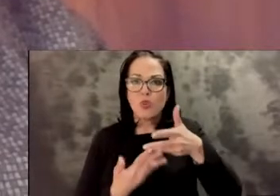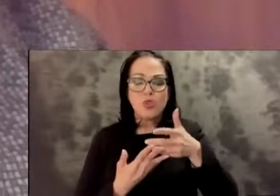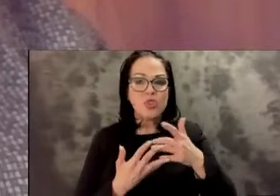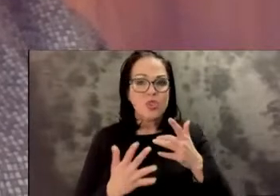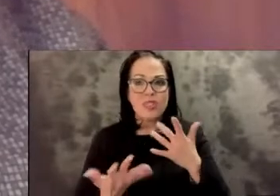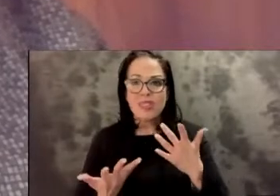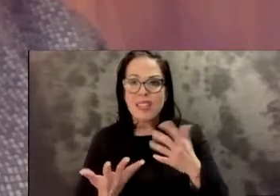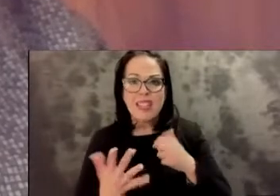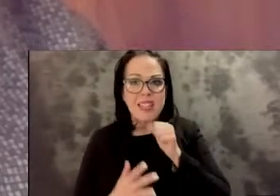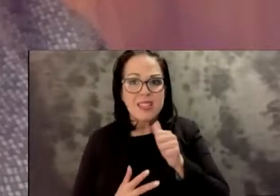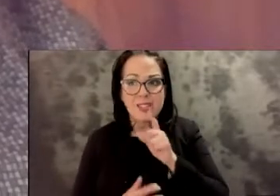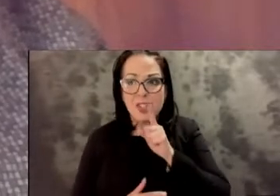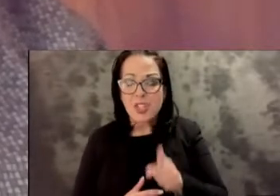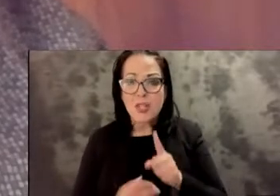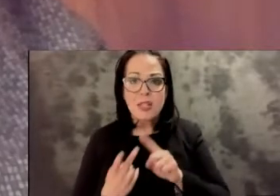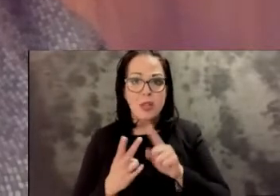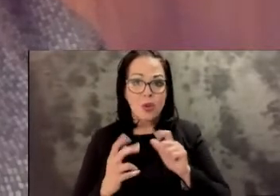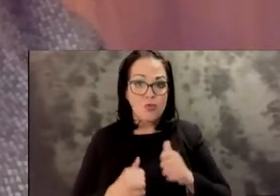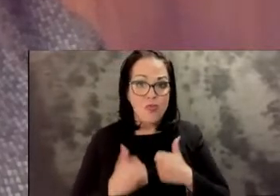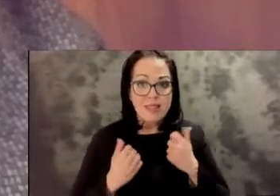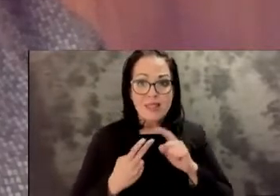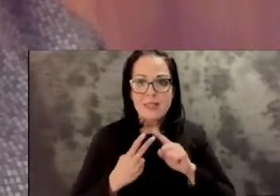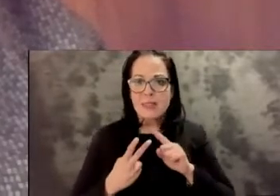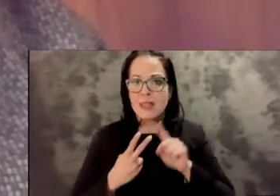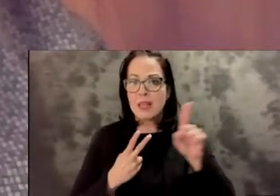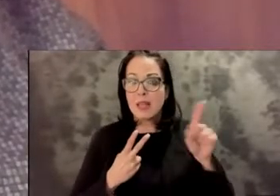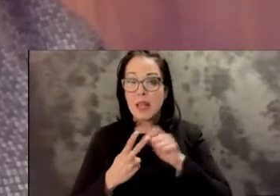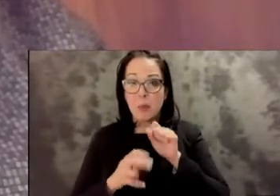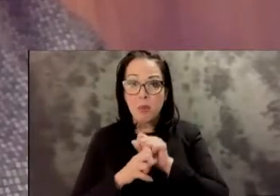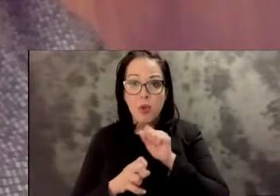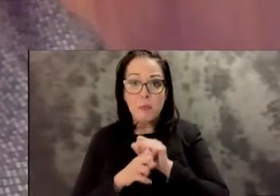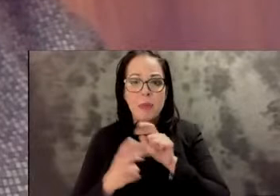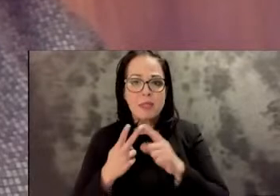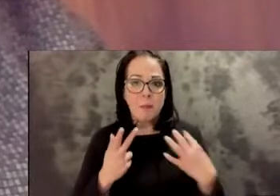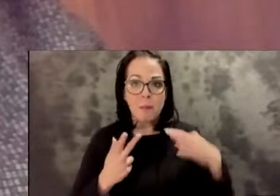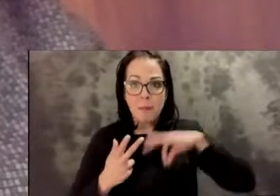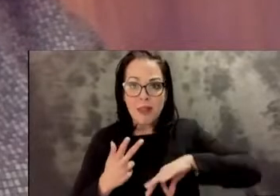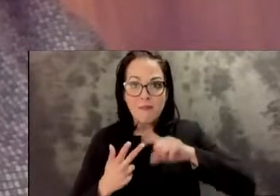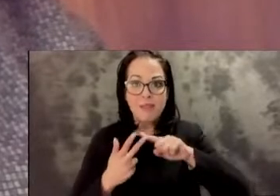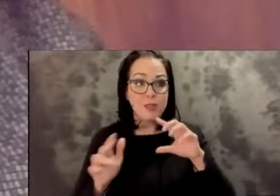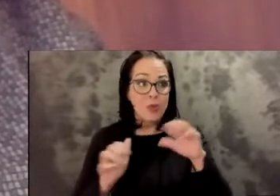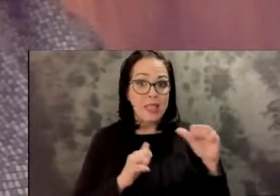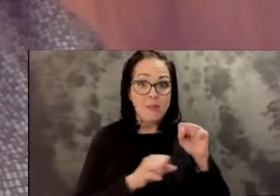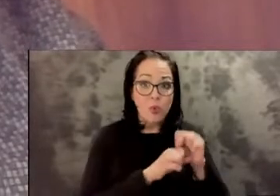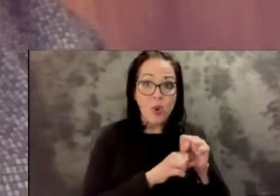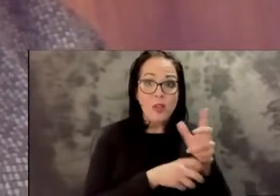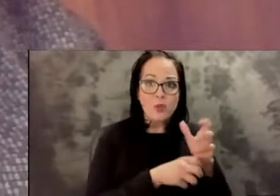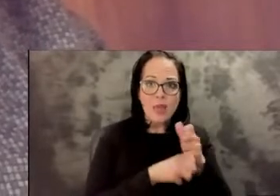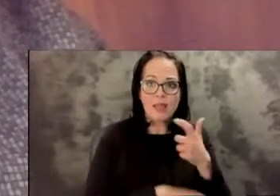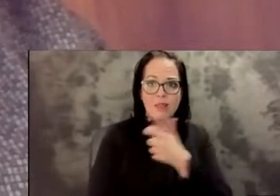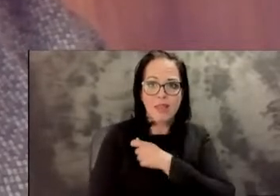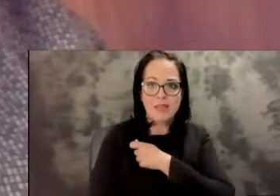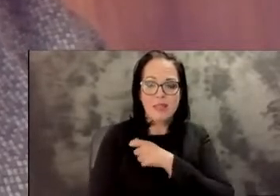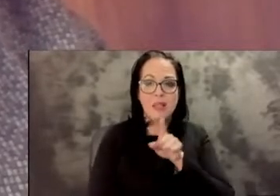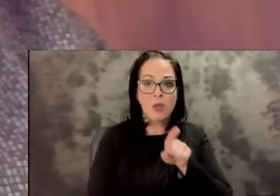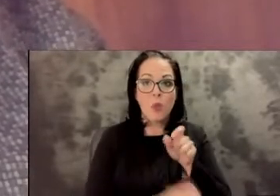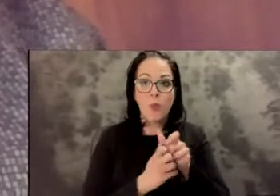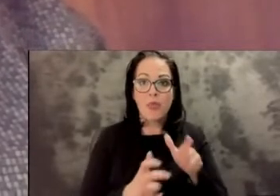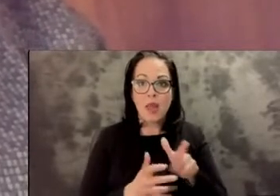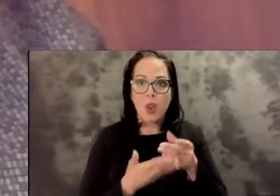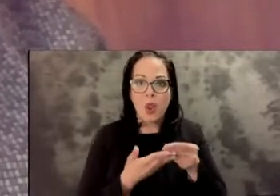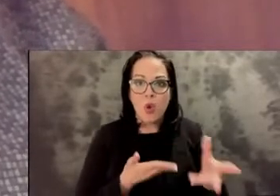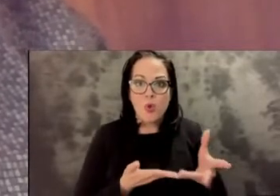residency, employment benefits, to leave work to receive the vaccine without losing